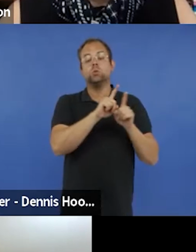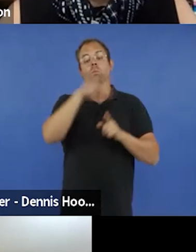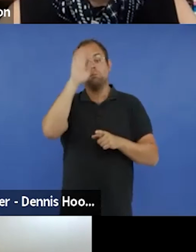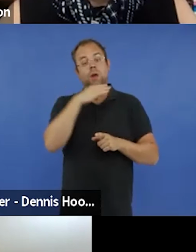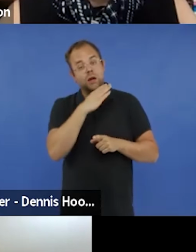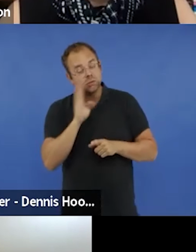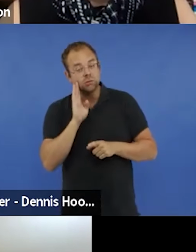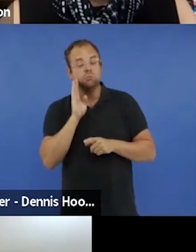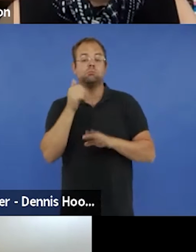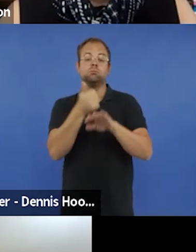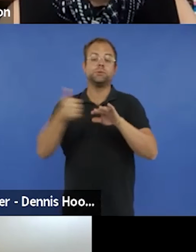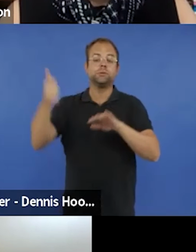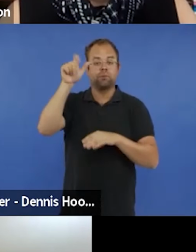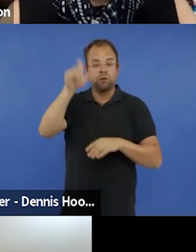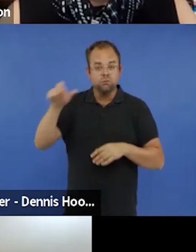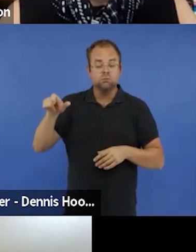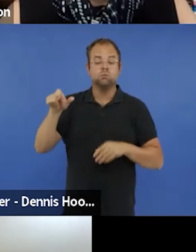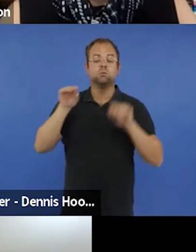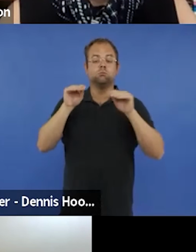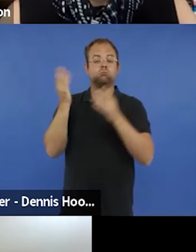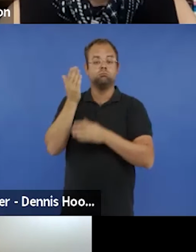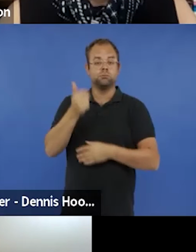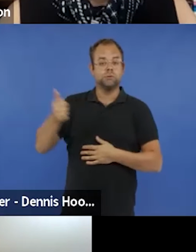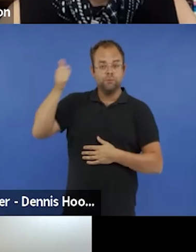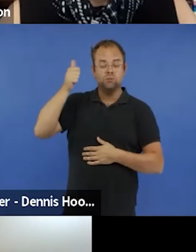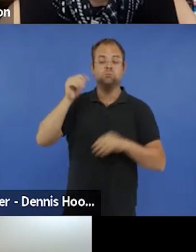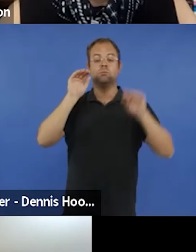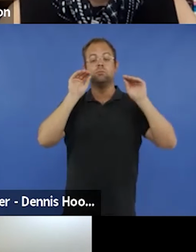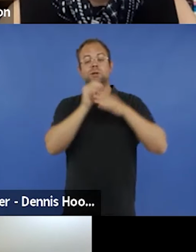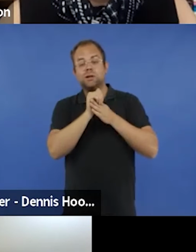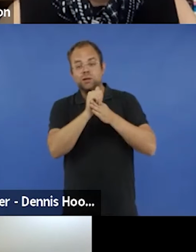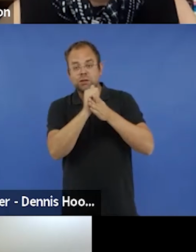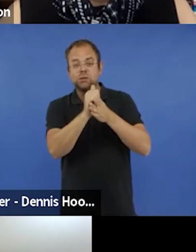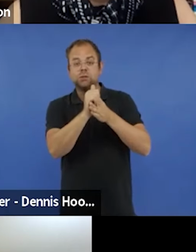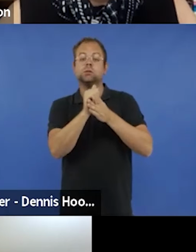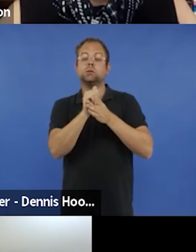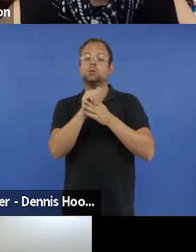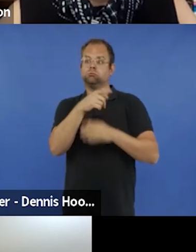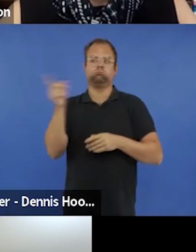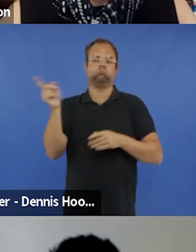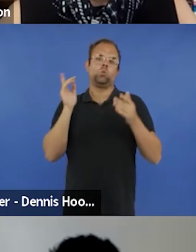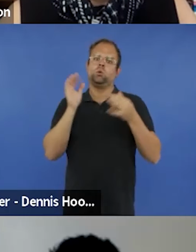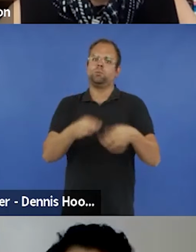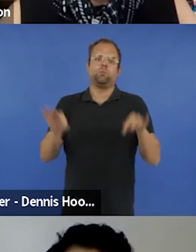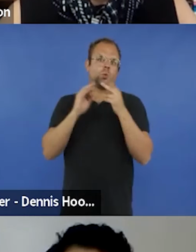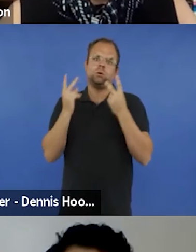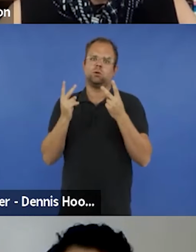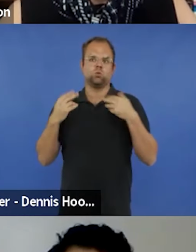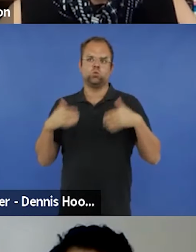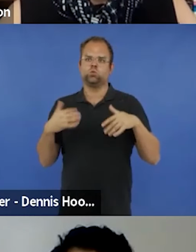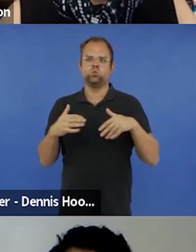important participants. That purposeful piloting is important, where you design to go to scale from